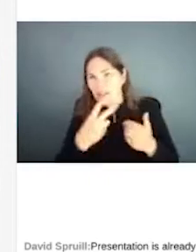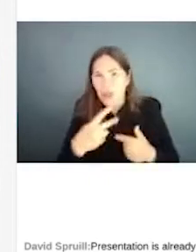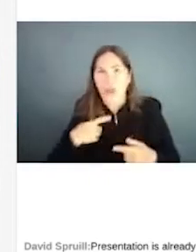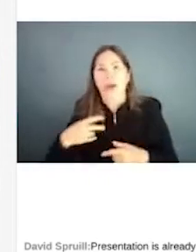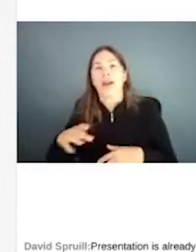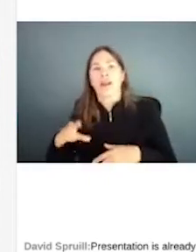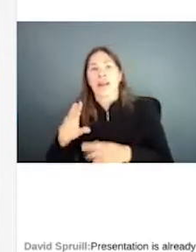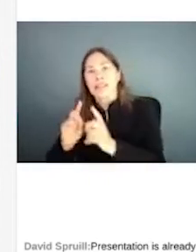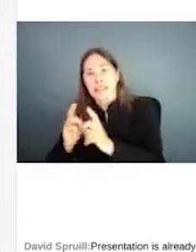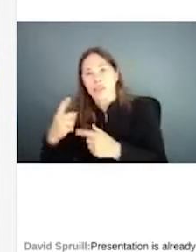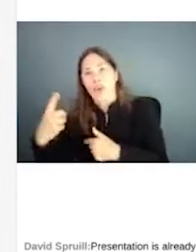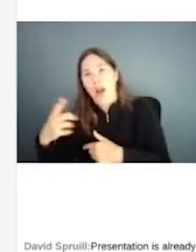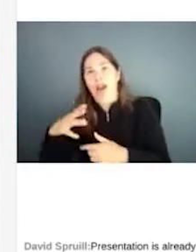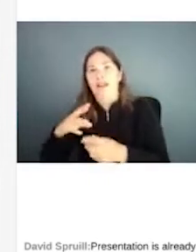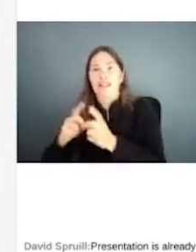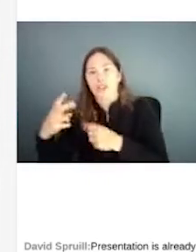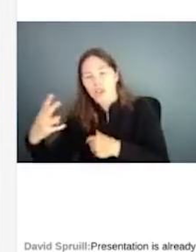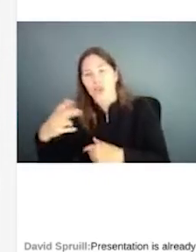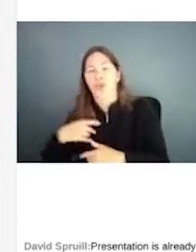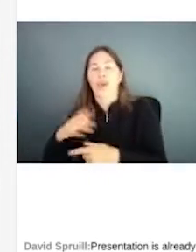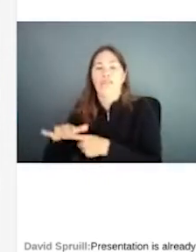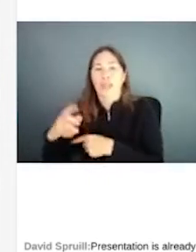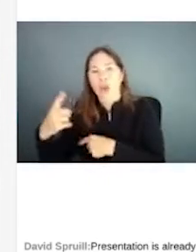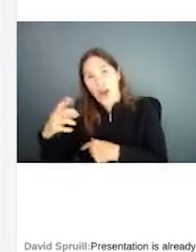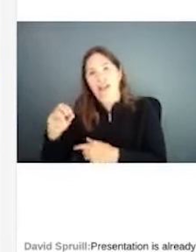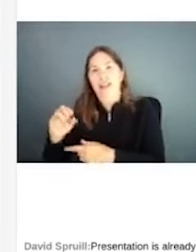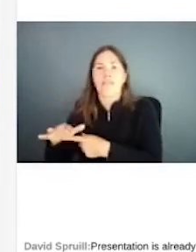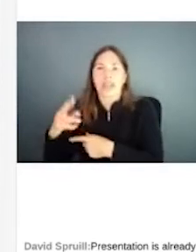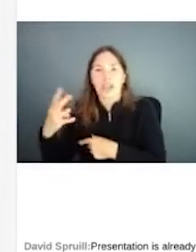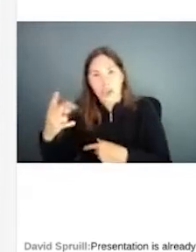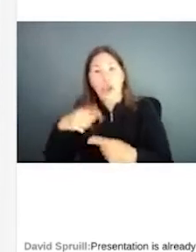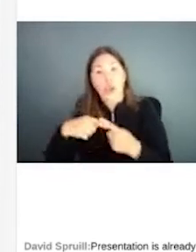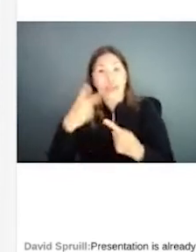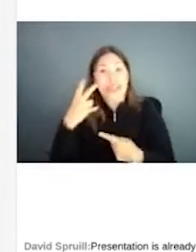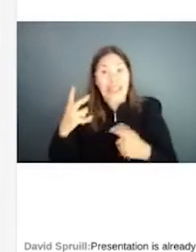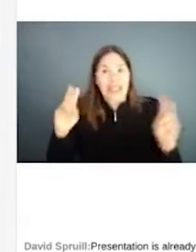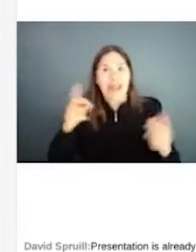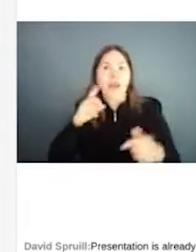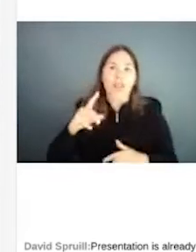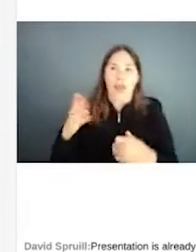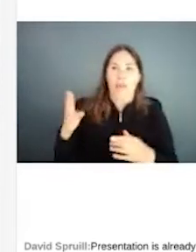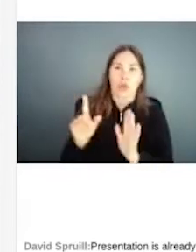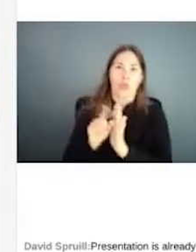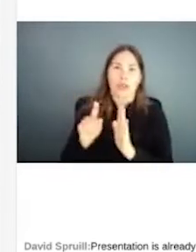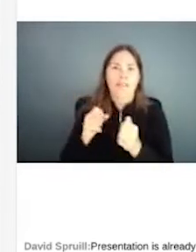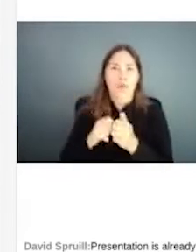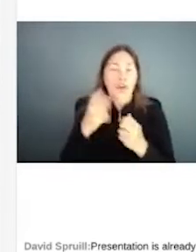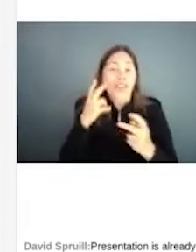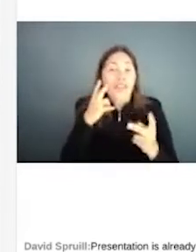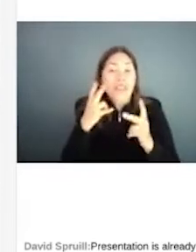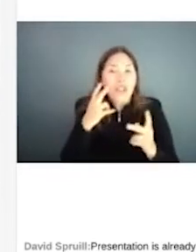Video 1, and Video 2. And as you'll see when we get to the blueprint, for visual, which I